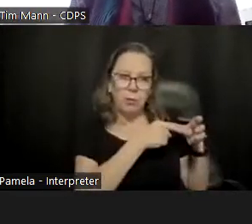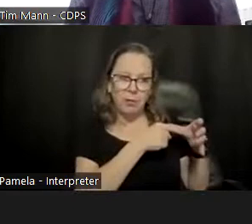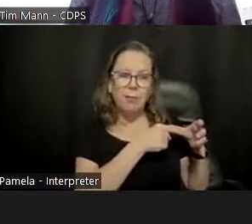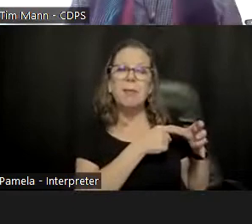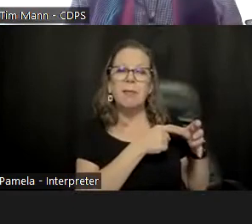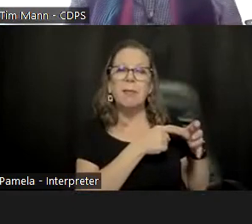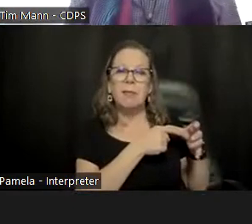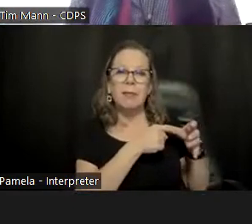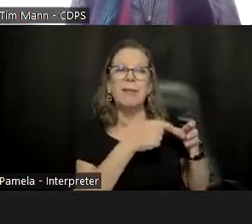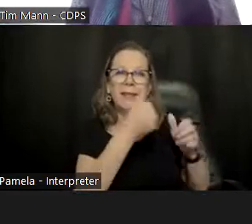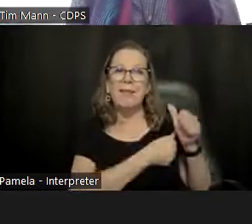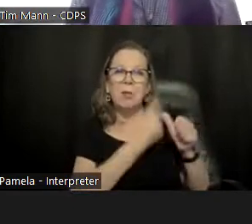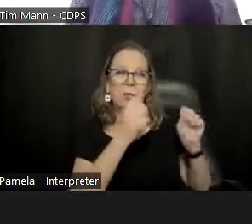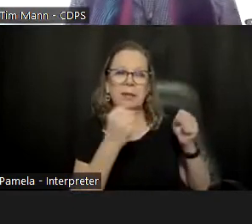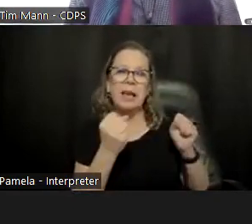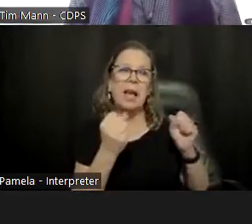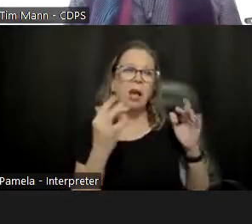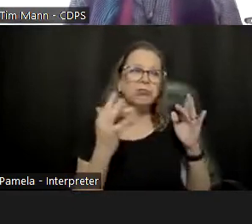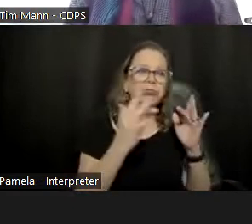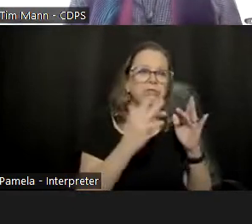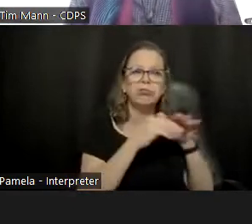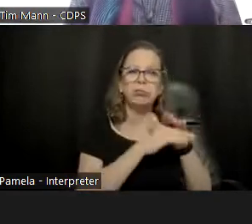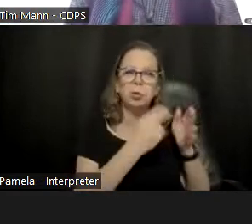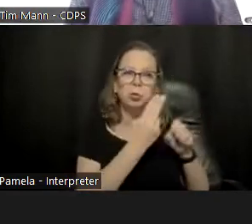community inclusion in your community.